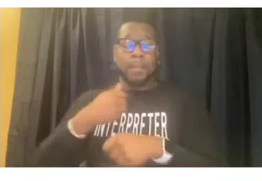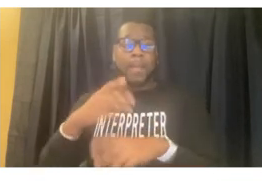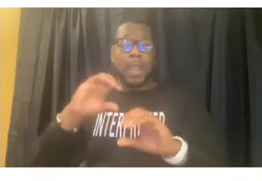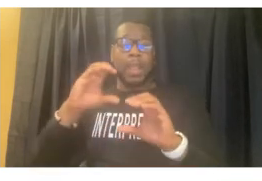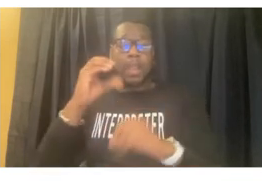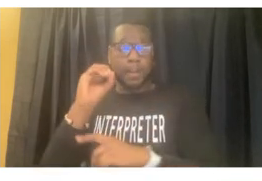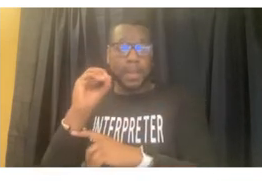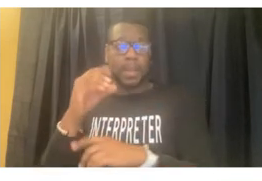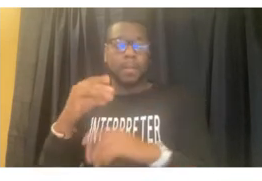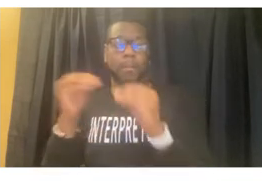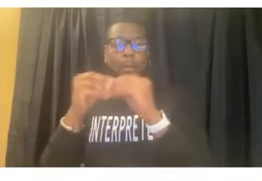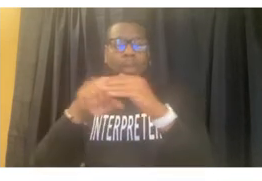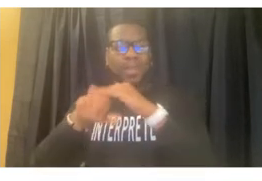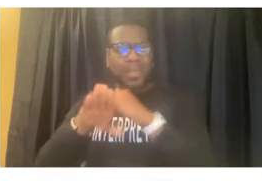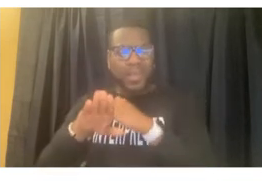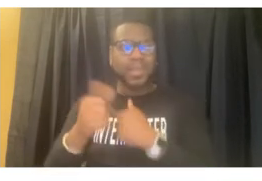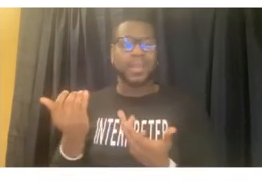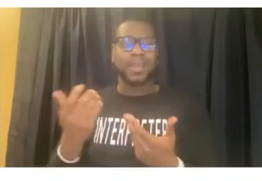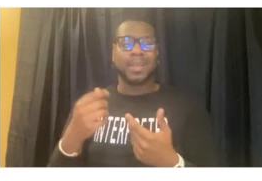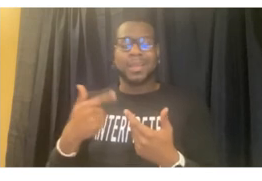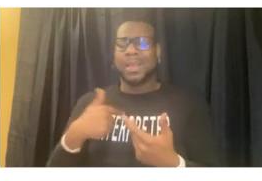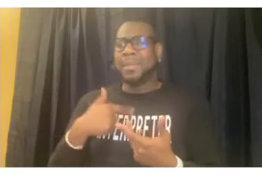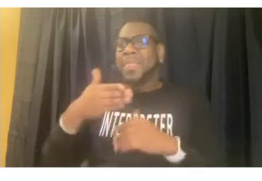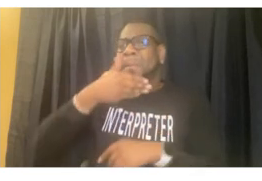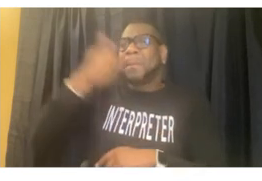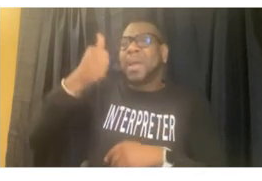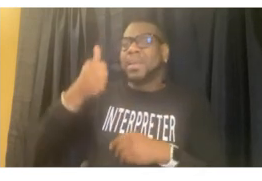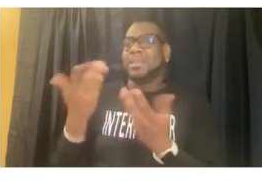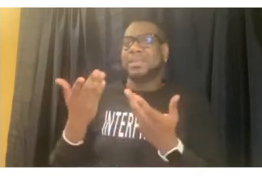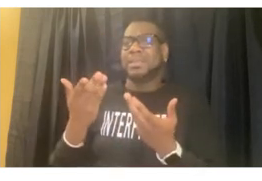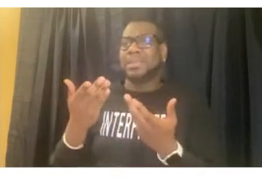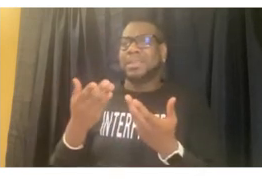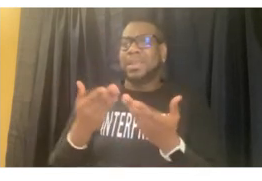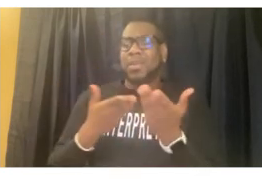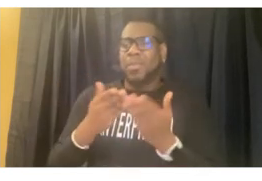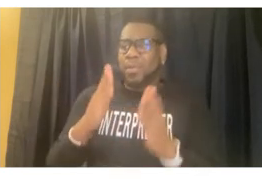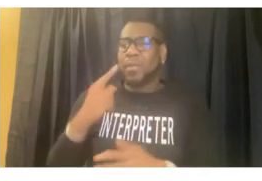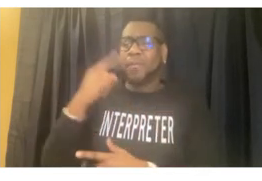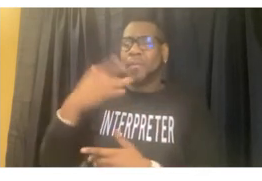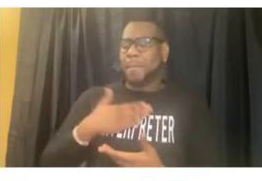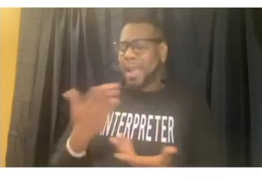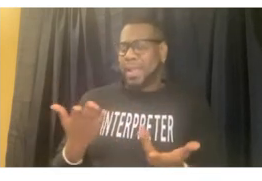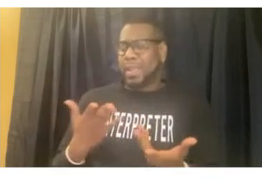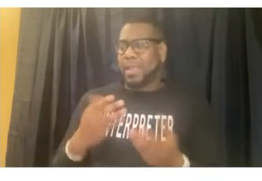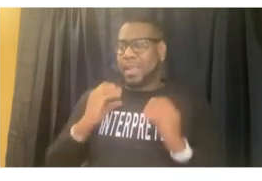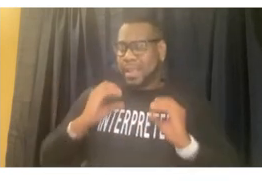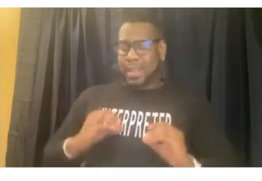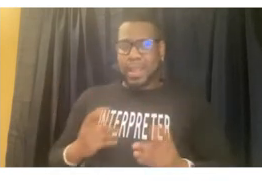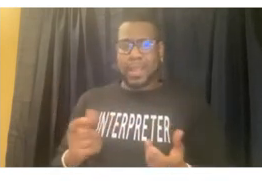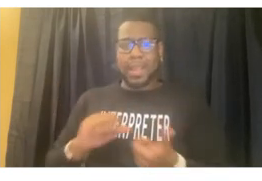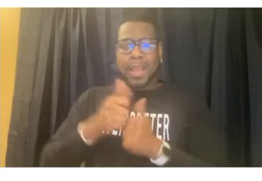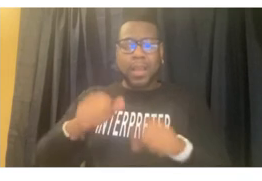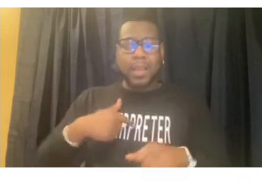are minorities, am I being the best provider that I can be for them? And where can I improve when it comes to my understanding of how best to